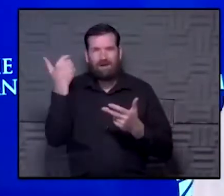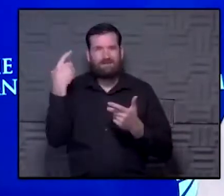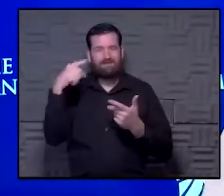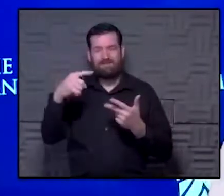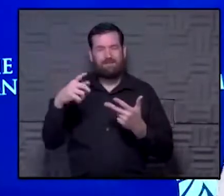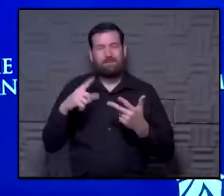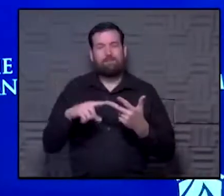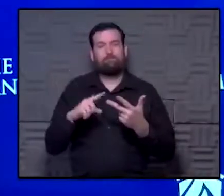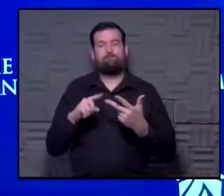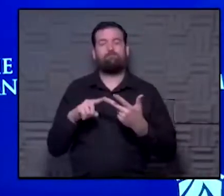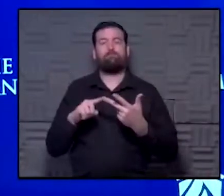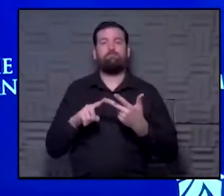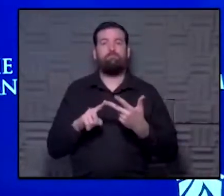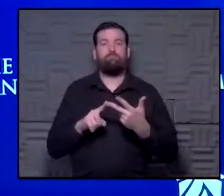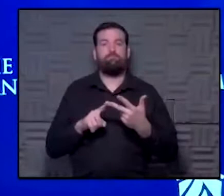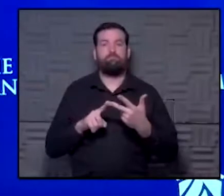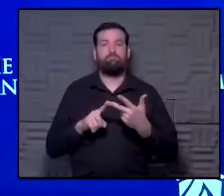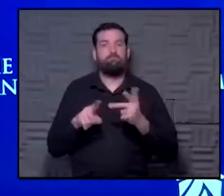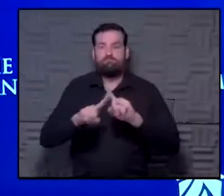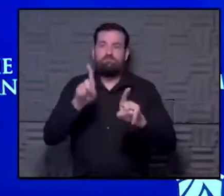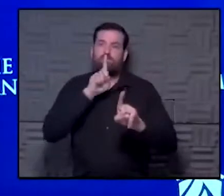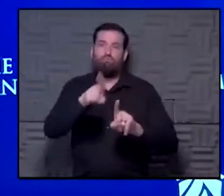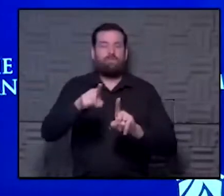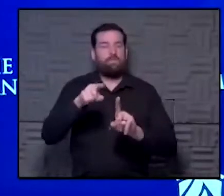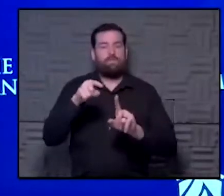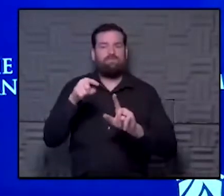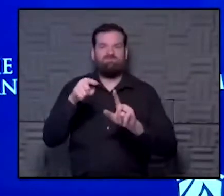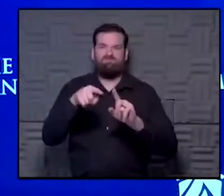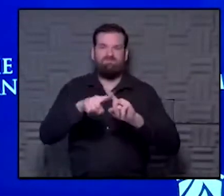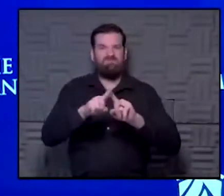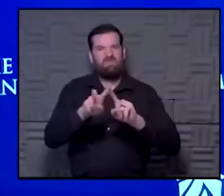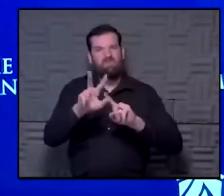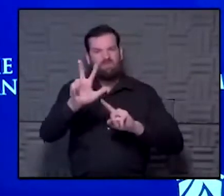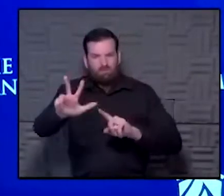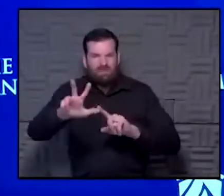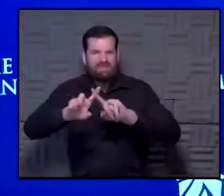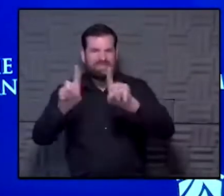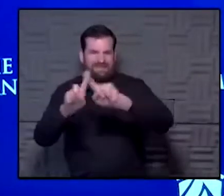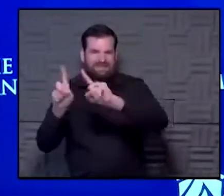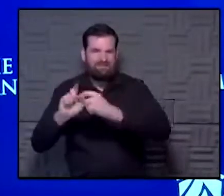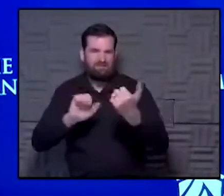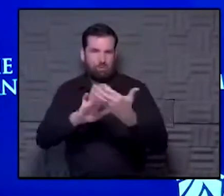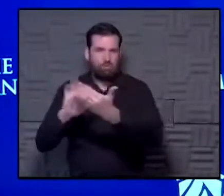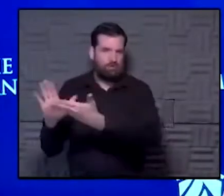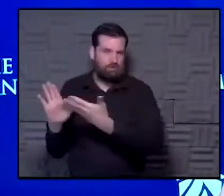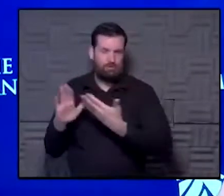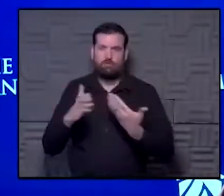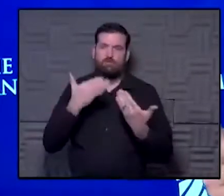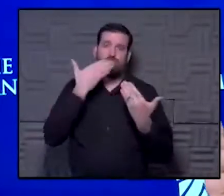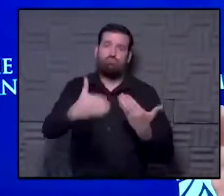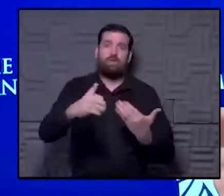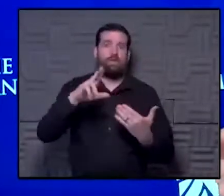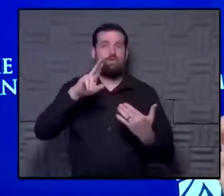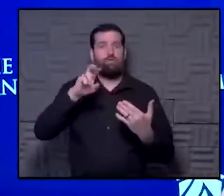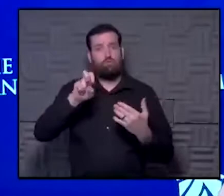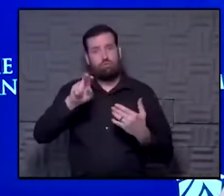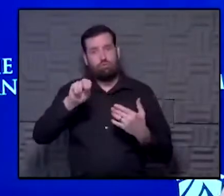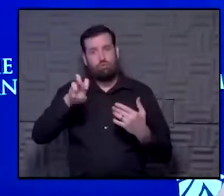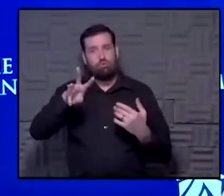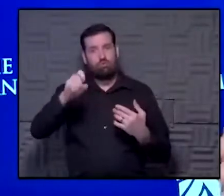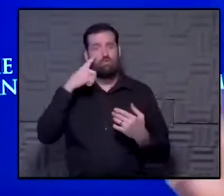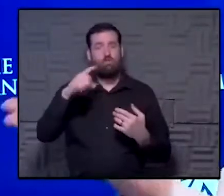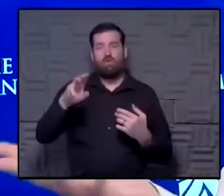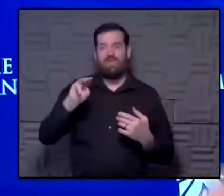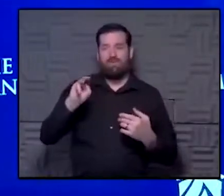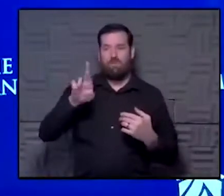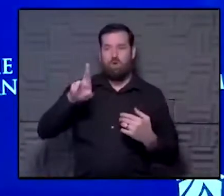was, but they were really going after it in 3 different ways. So I think that's the great news about these mRNA viruses. They can change